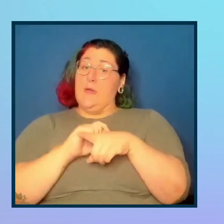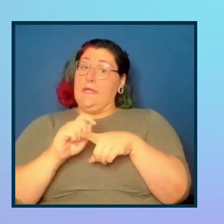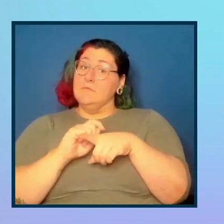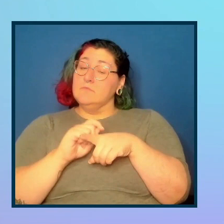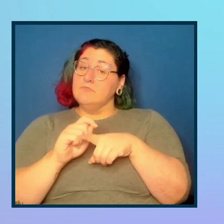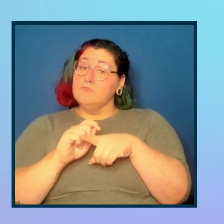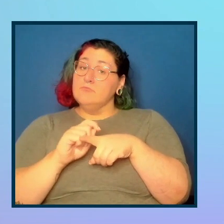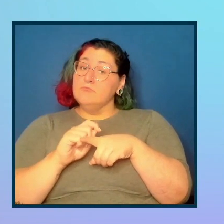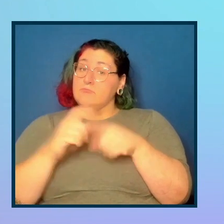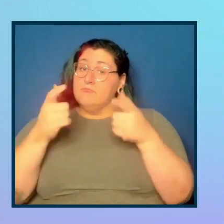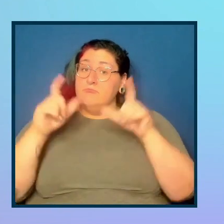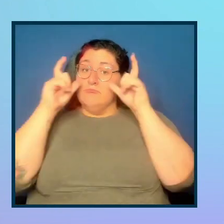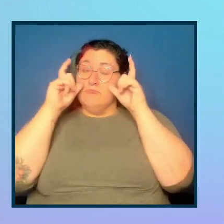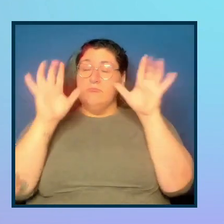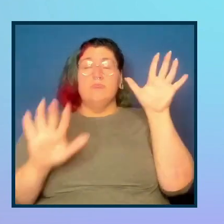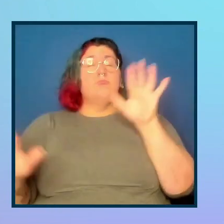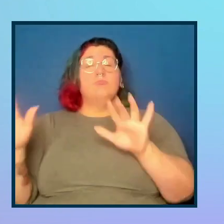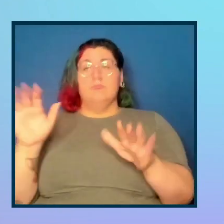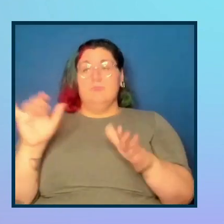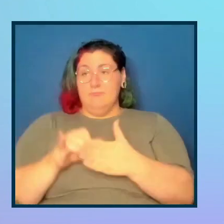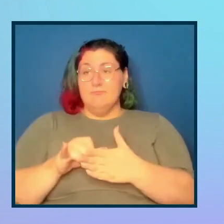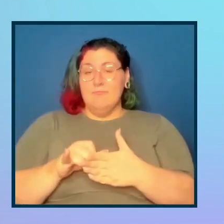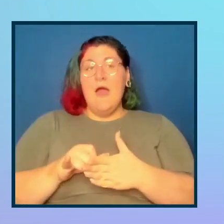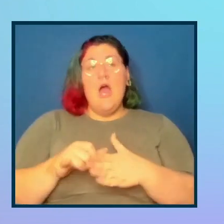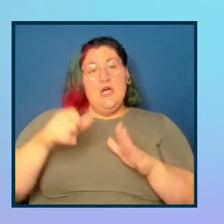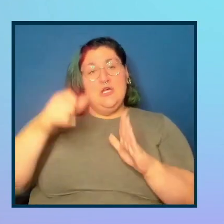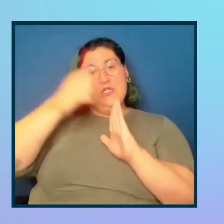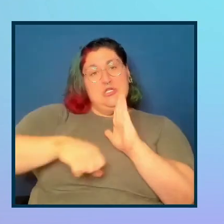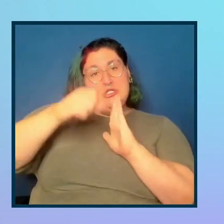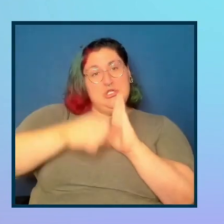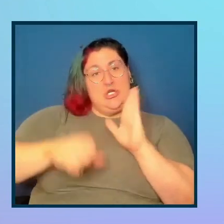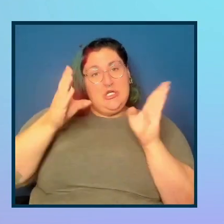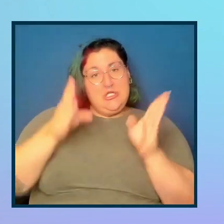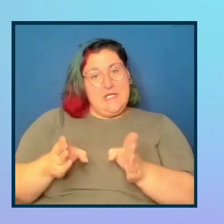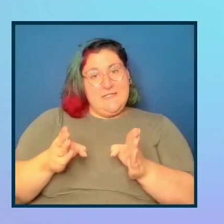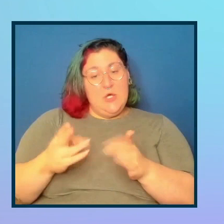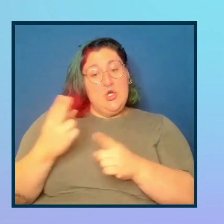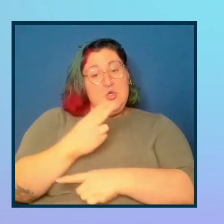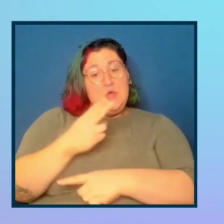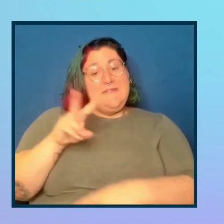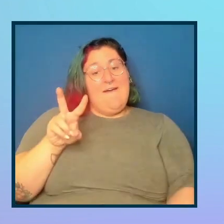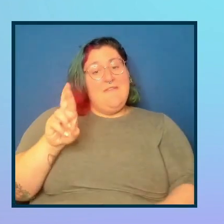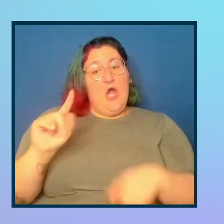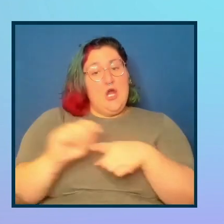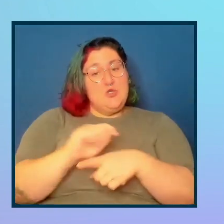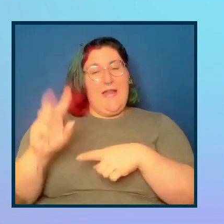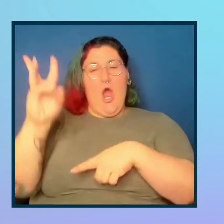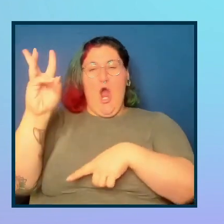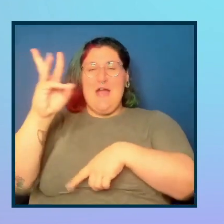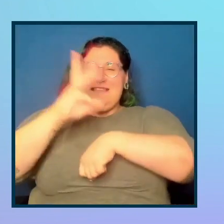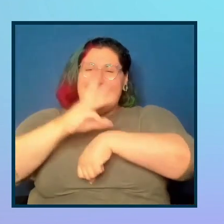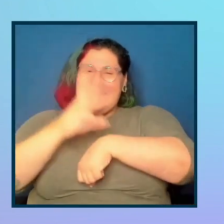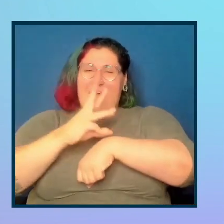I think it was surgeons who use VR training are 6 times less likely to make mistakes